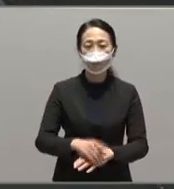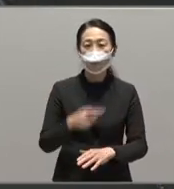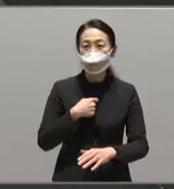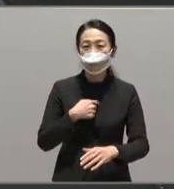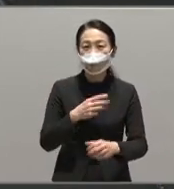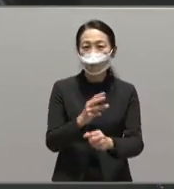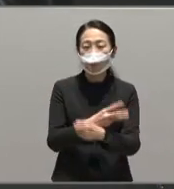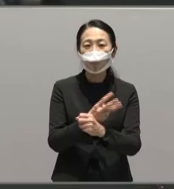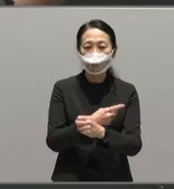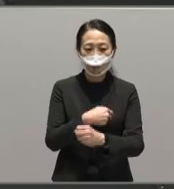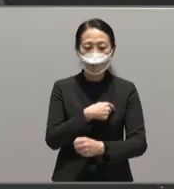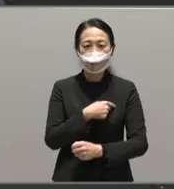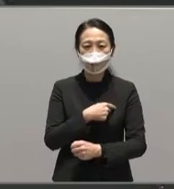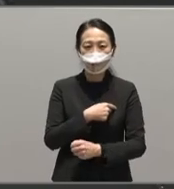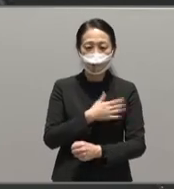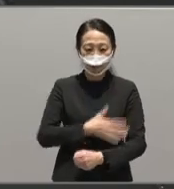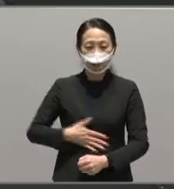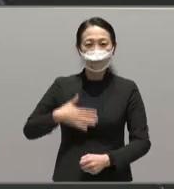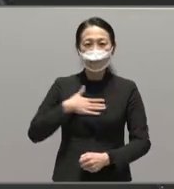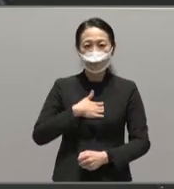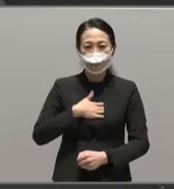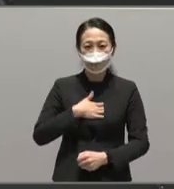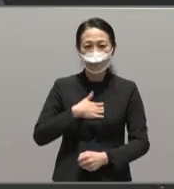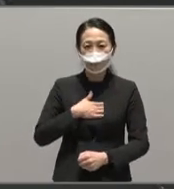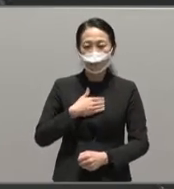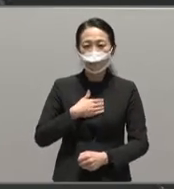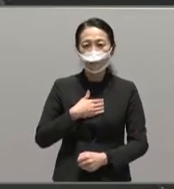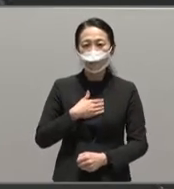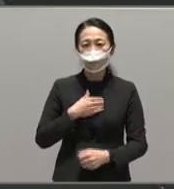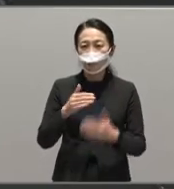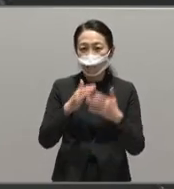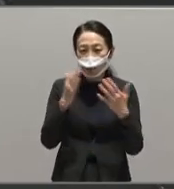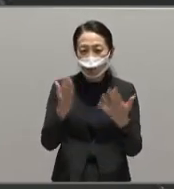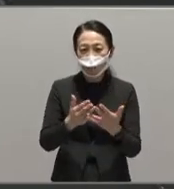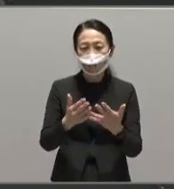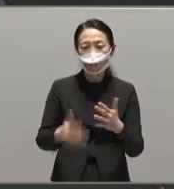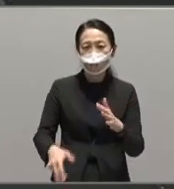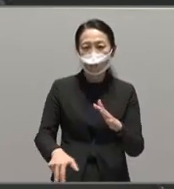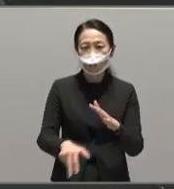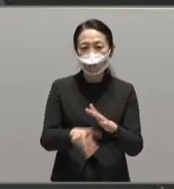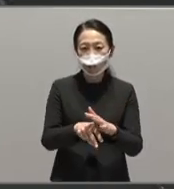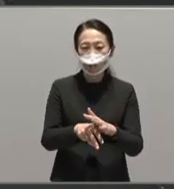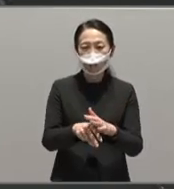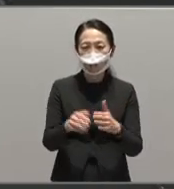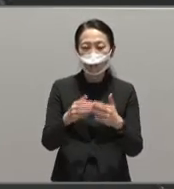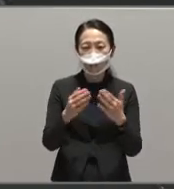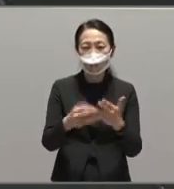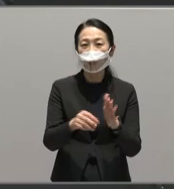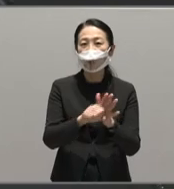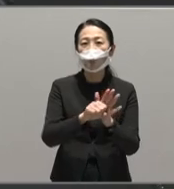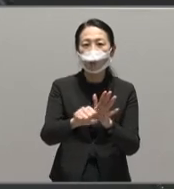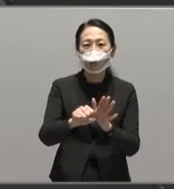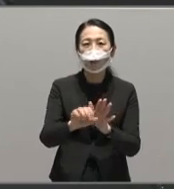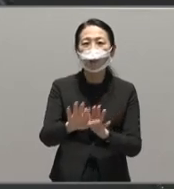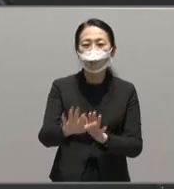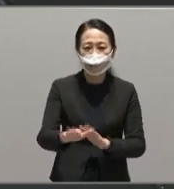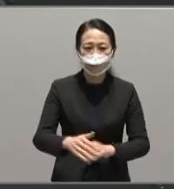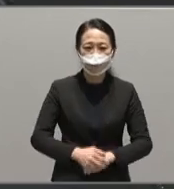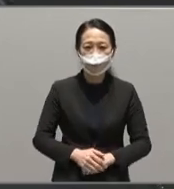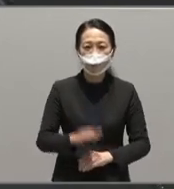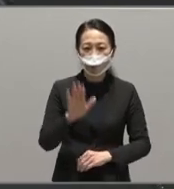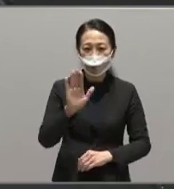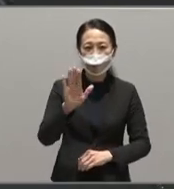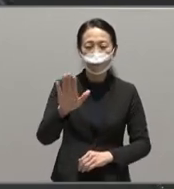stress. According to my research, both mental and physical stress can be reduced. And also the overall stress hormone,